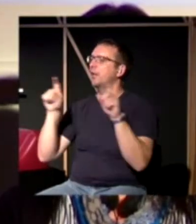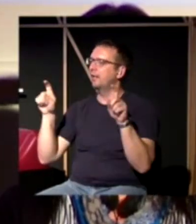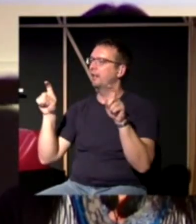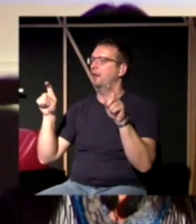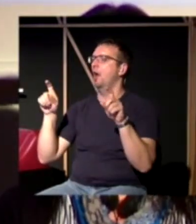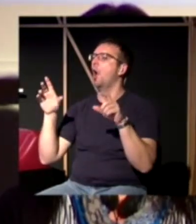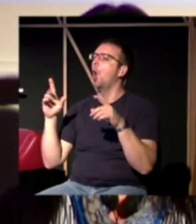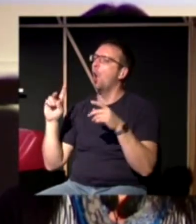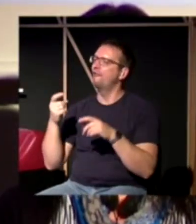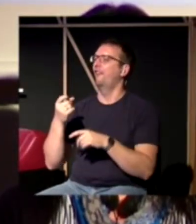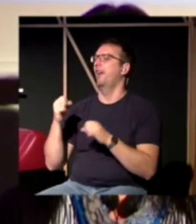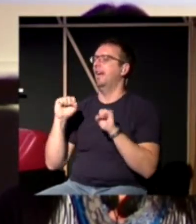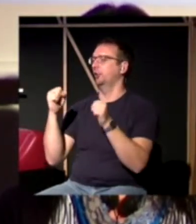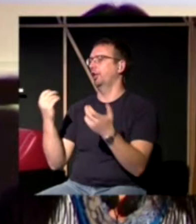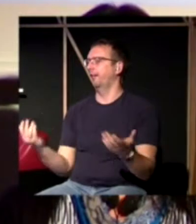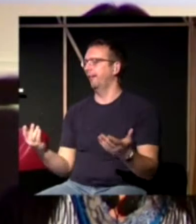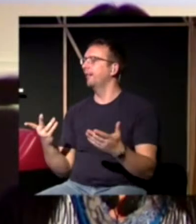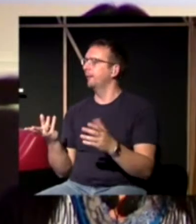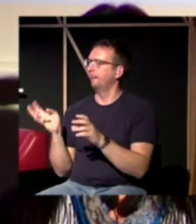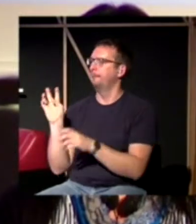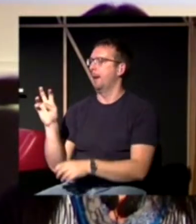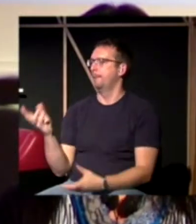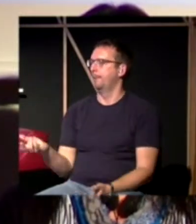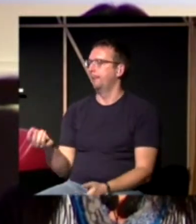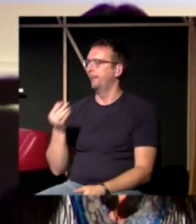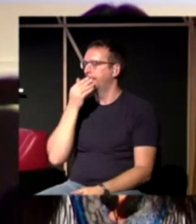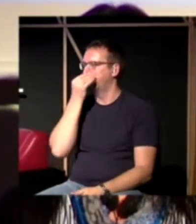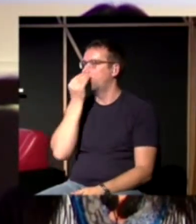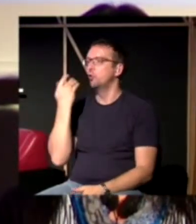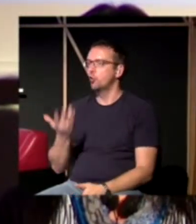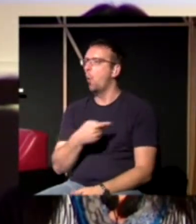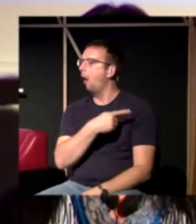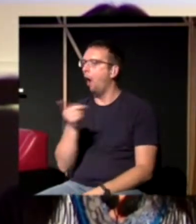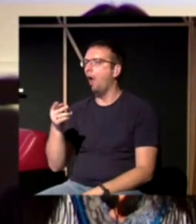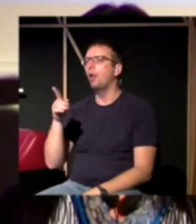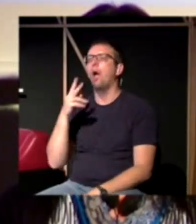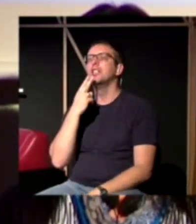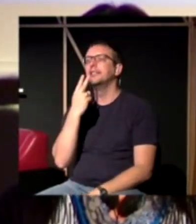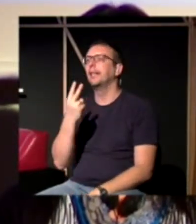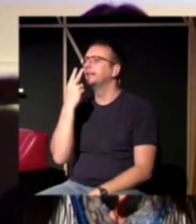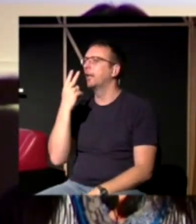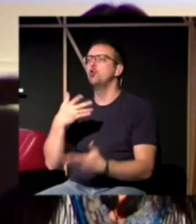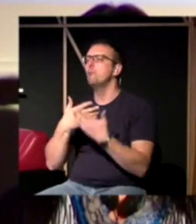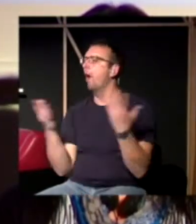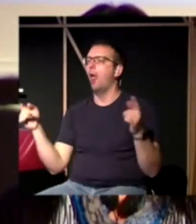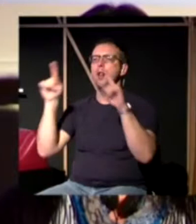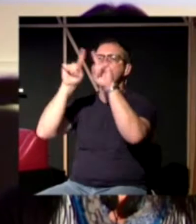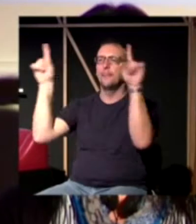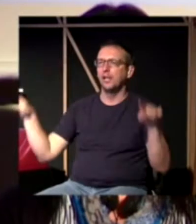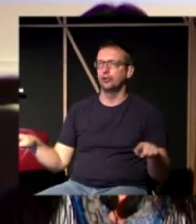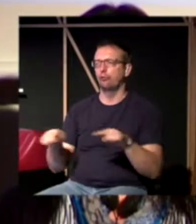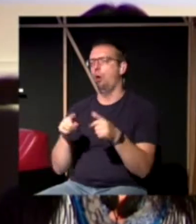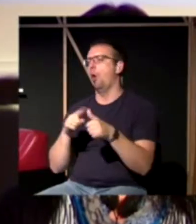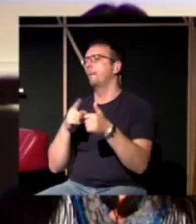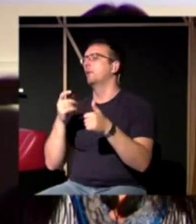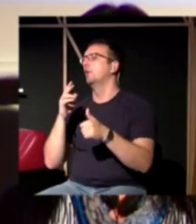image. Then it was in every screen, it was on the social media, it was on the website. It was in all the Catalan sports